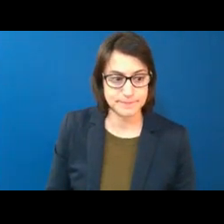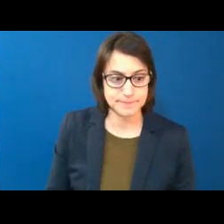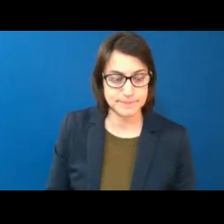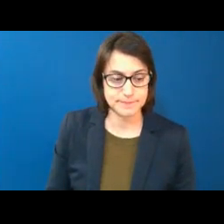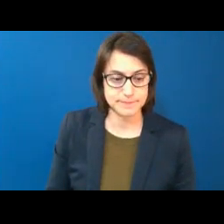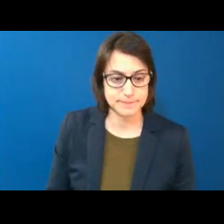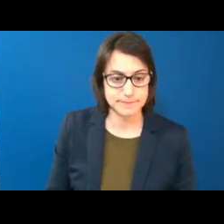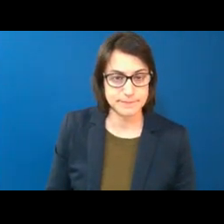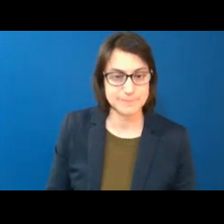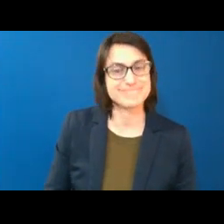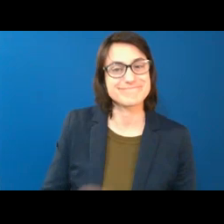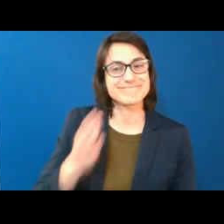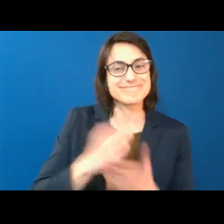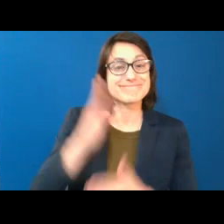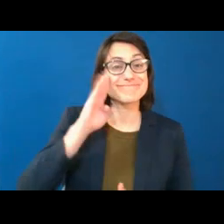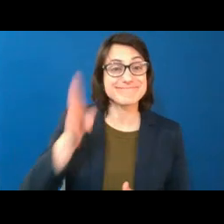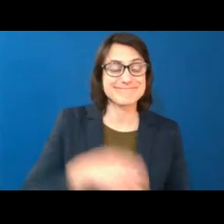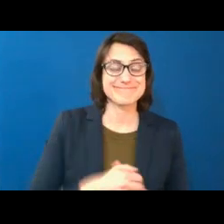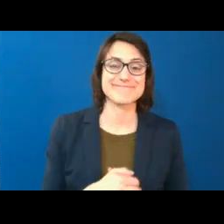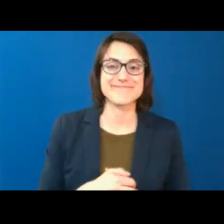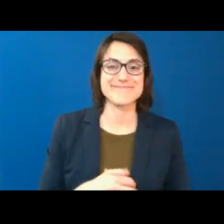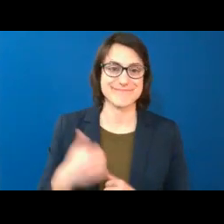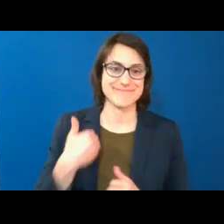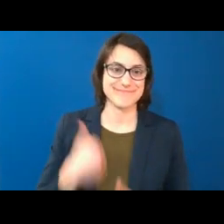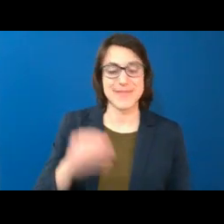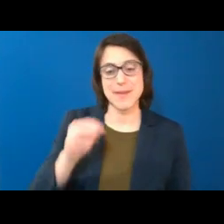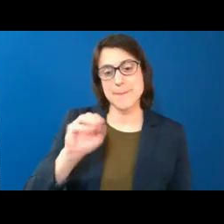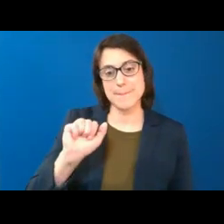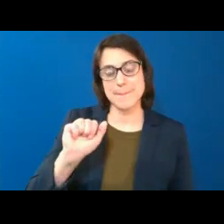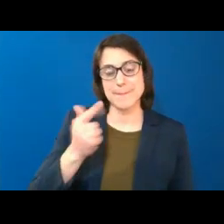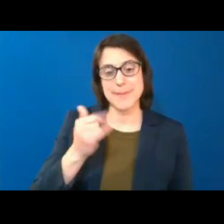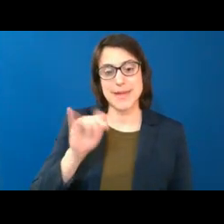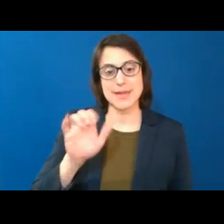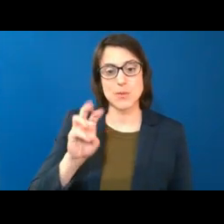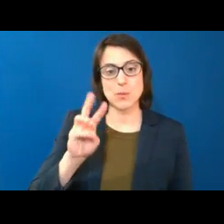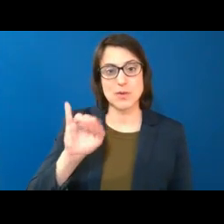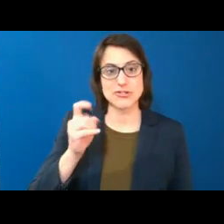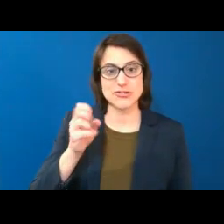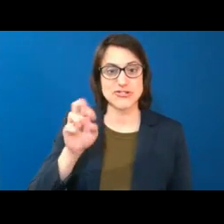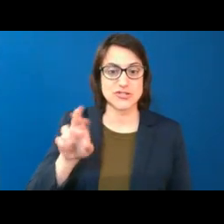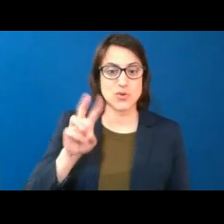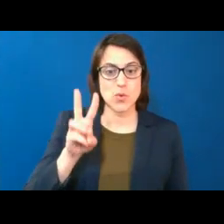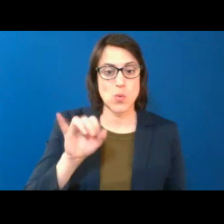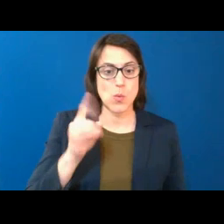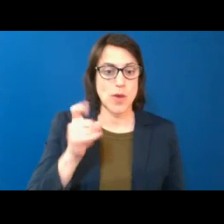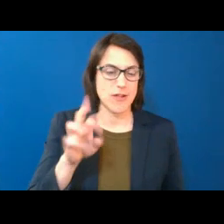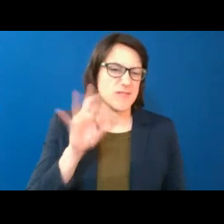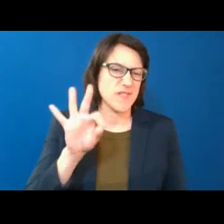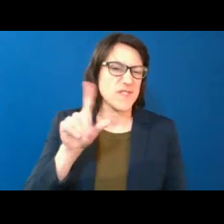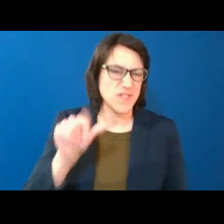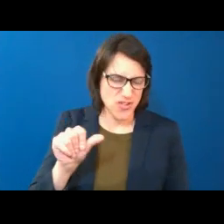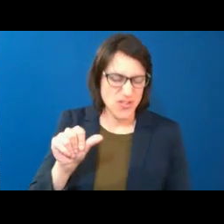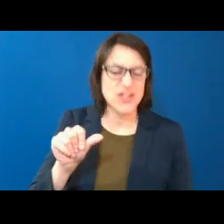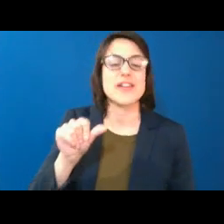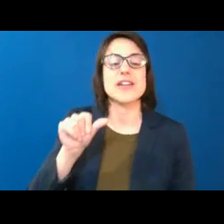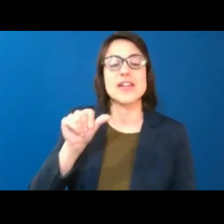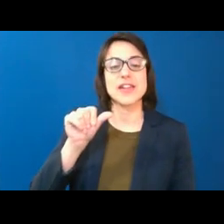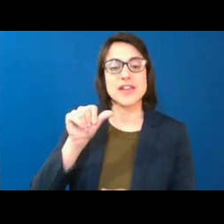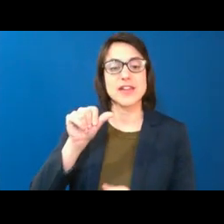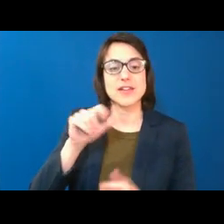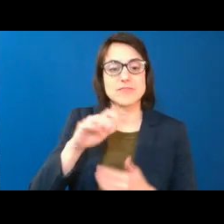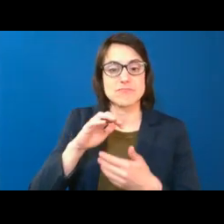All right, hello. I'm Maggie Winchester-Weiler. I am the Florida Conservation Program Manager for Ocean Conservancy,